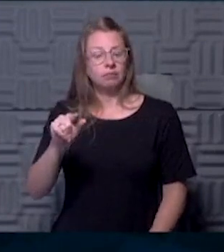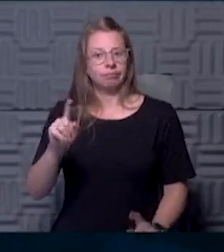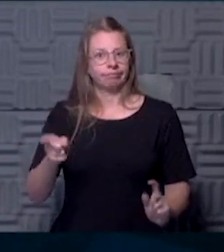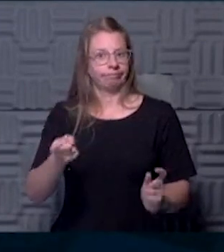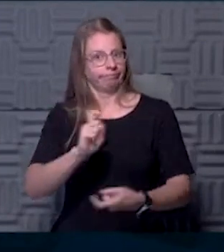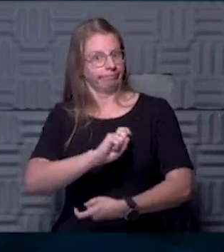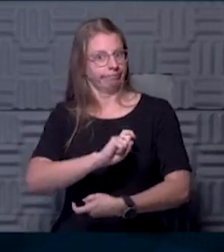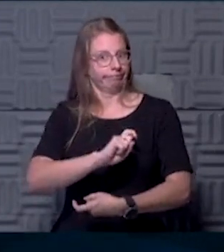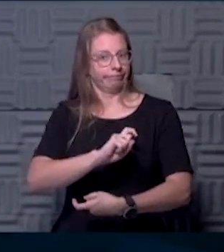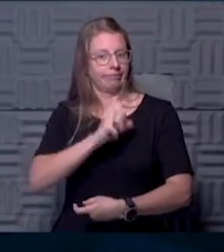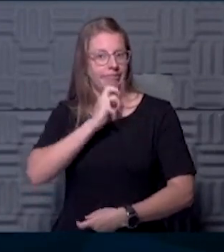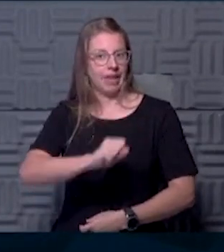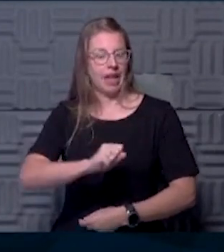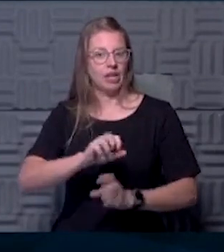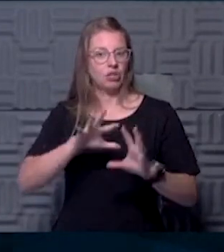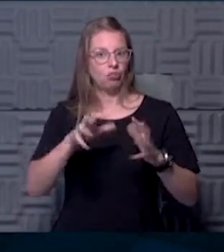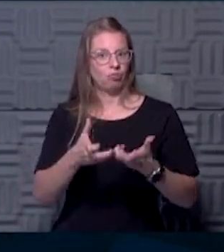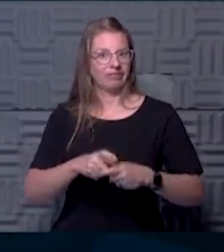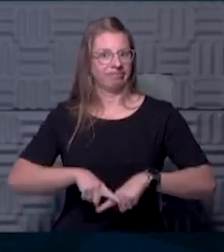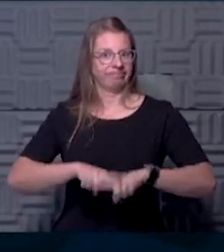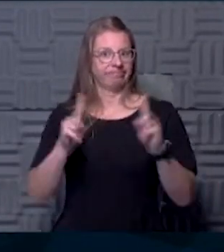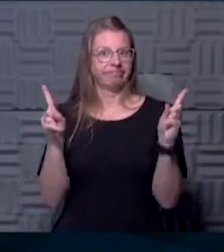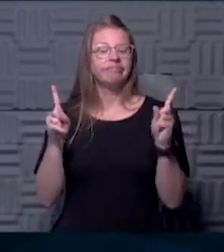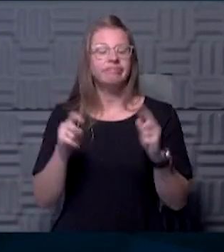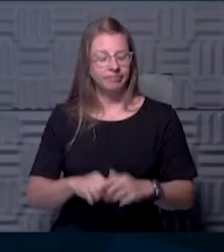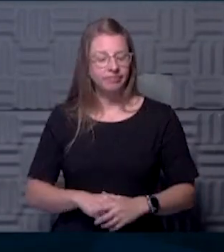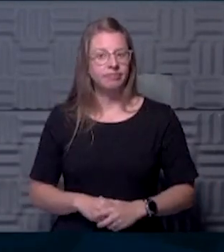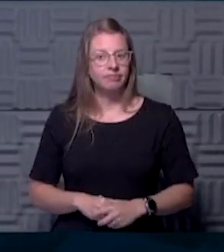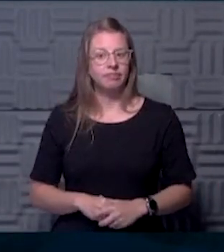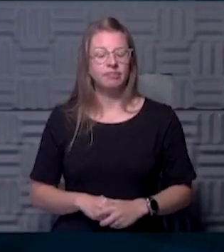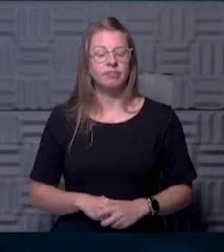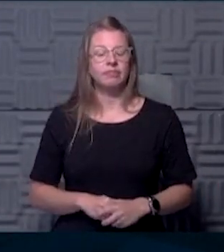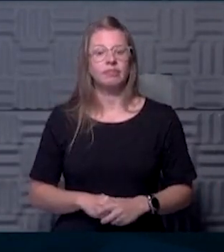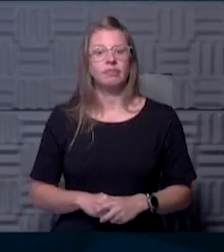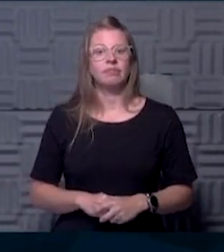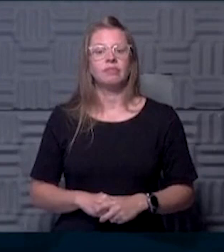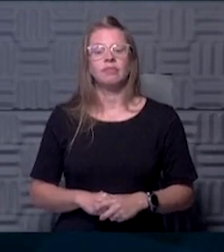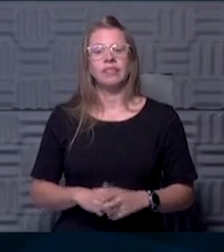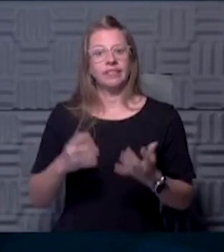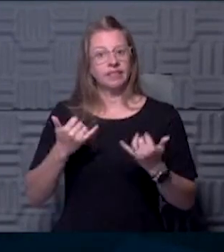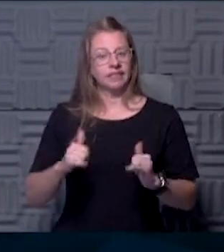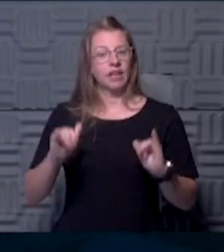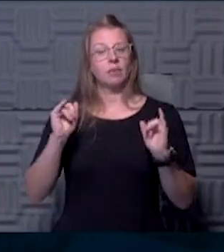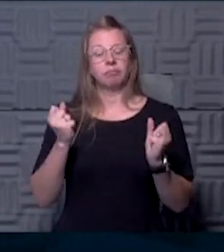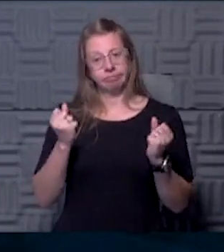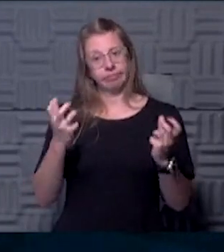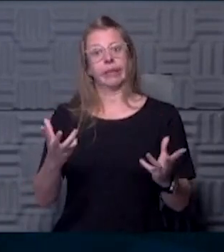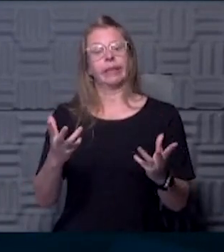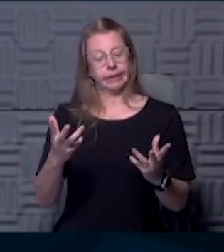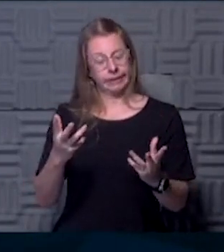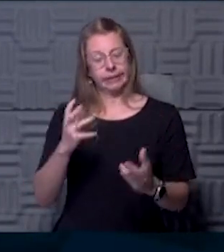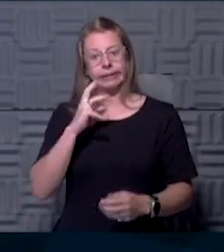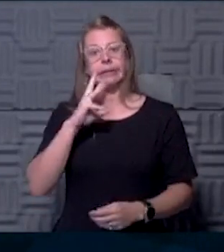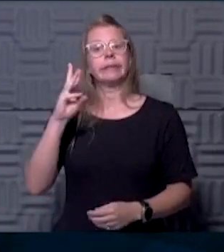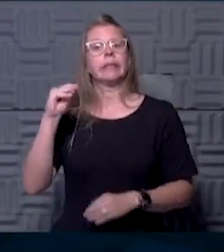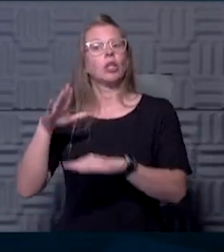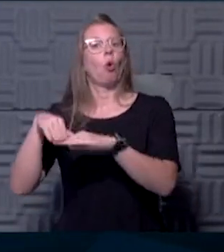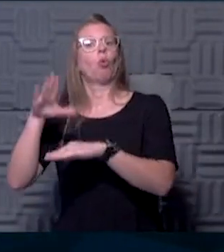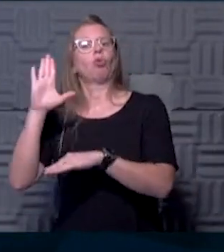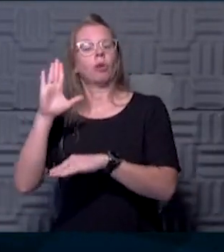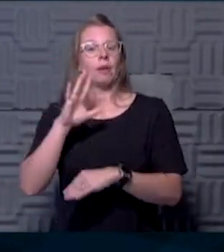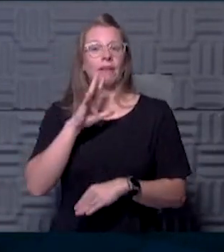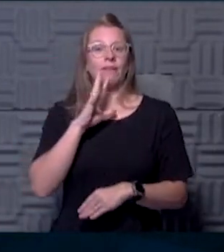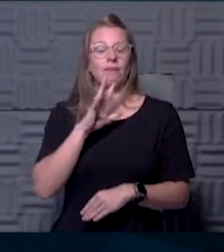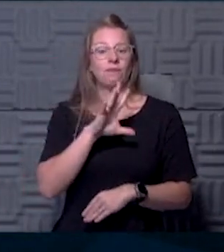now the age groups are very different. So while there are still a large number that are 60 or older, the 50